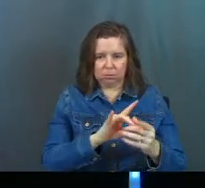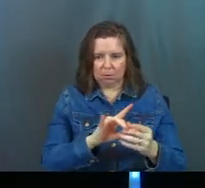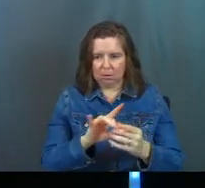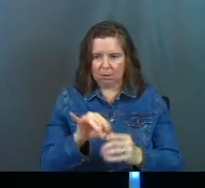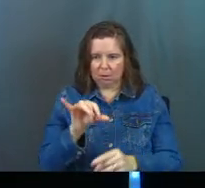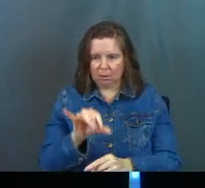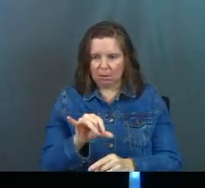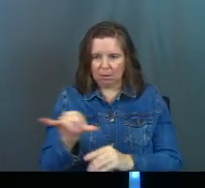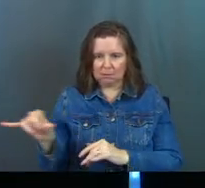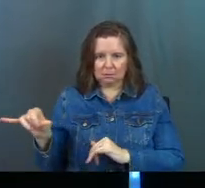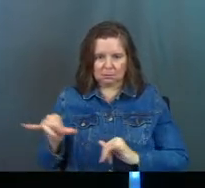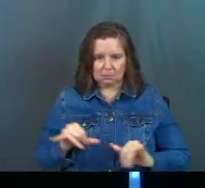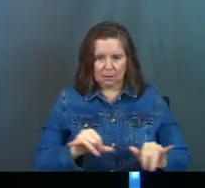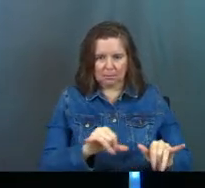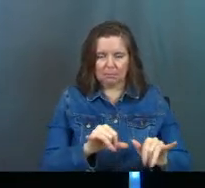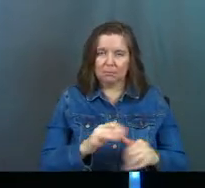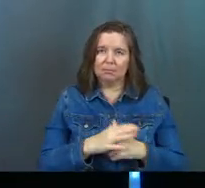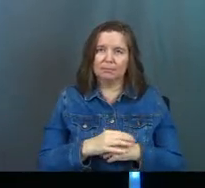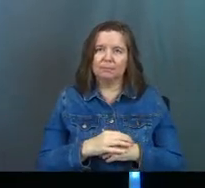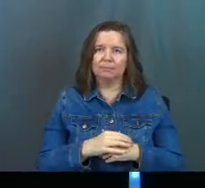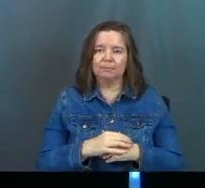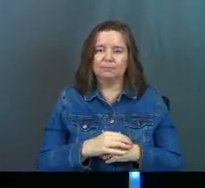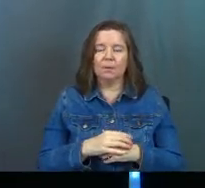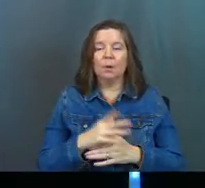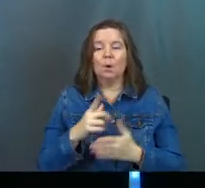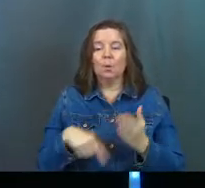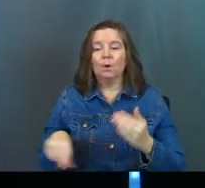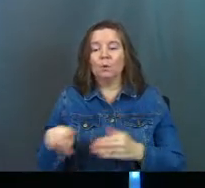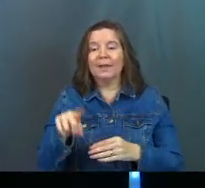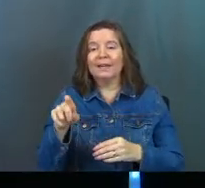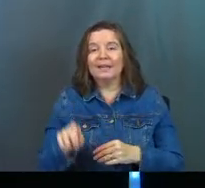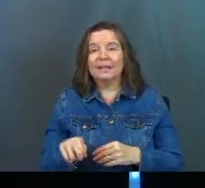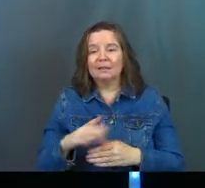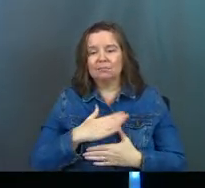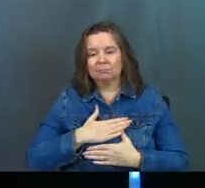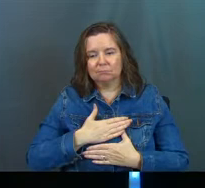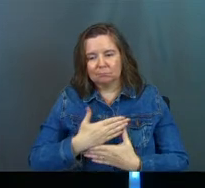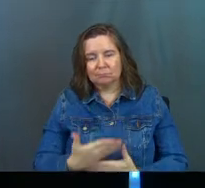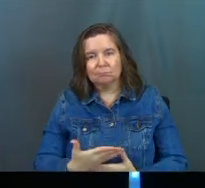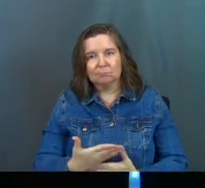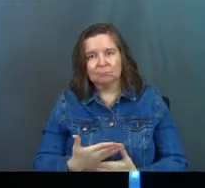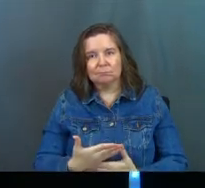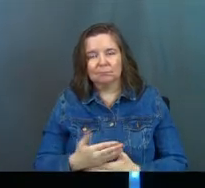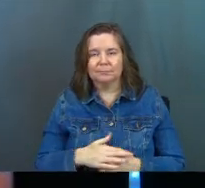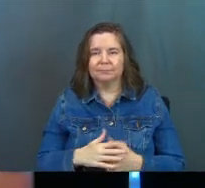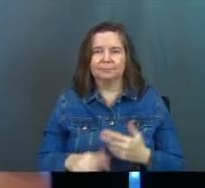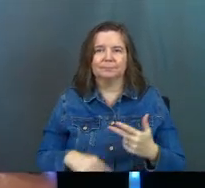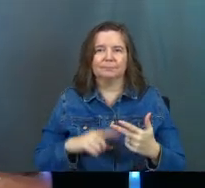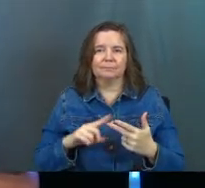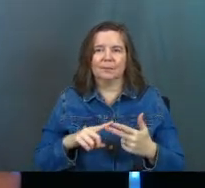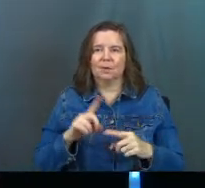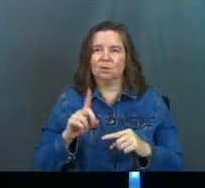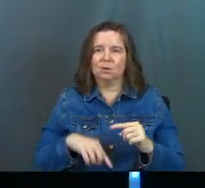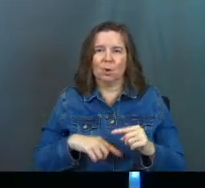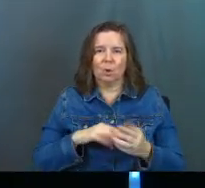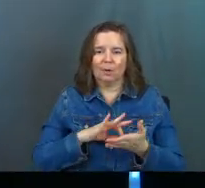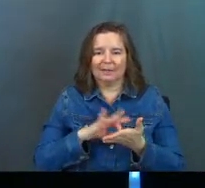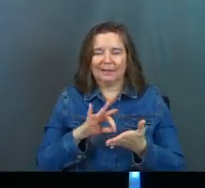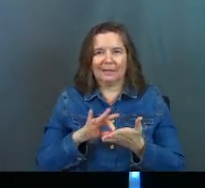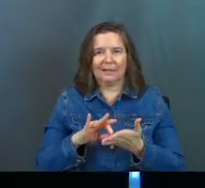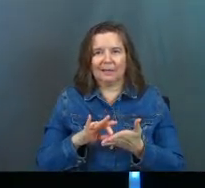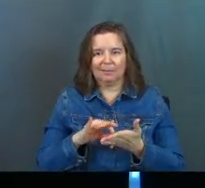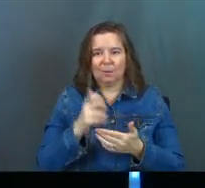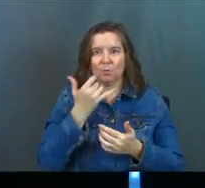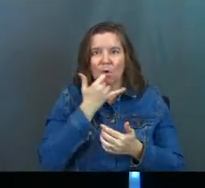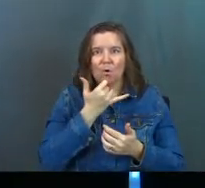He's not self-seeking. So yield to what they need and want. Next, don't keep score. Love keeps